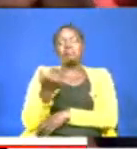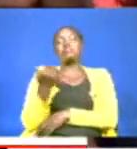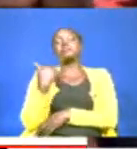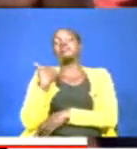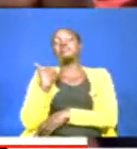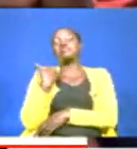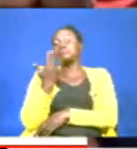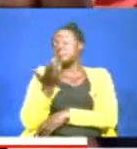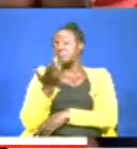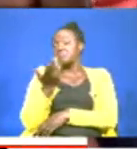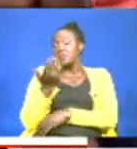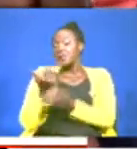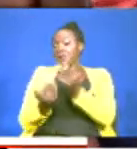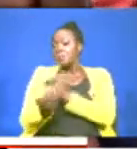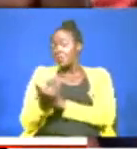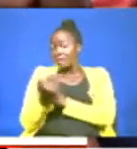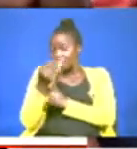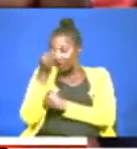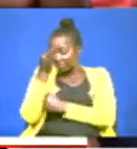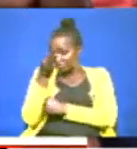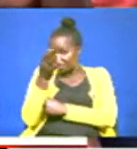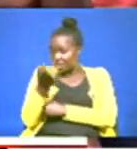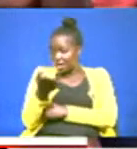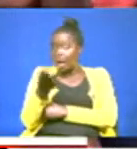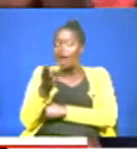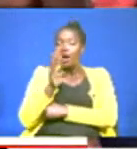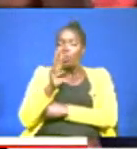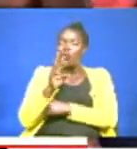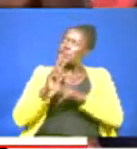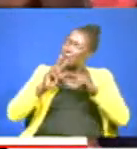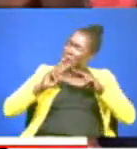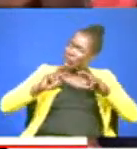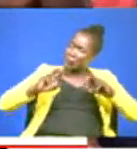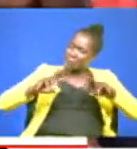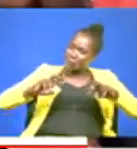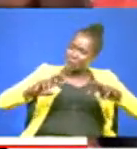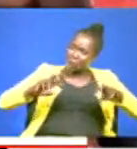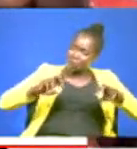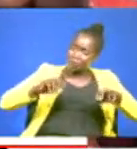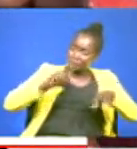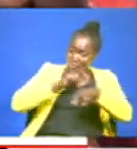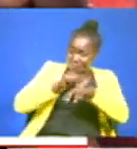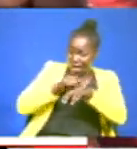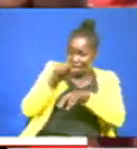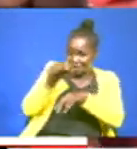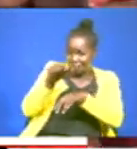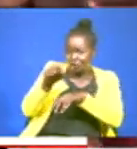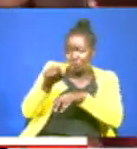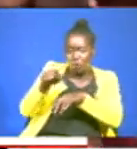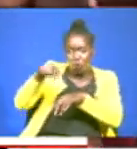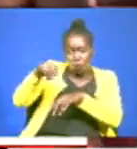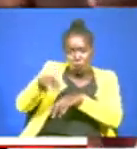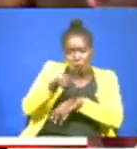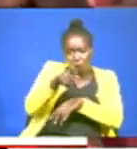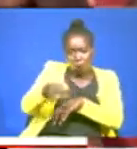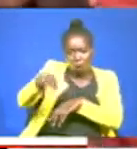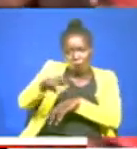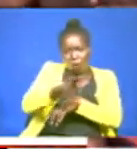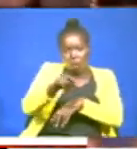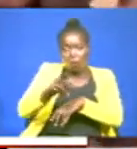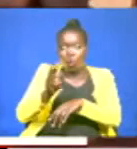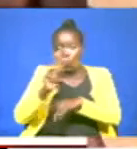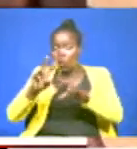Ukilala kukicha, uko mbele mbele, maji kama unatafuta, saa ile, unaenda, ukatafuta maji,